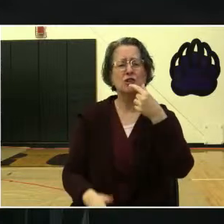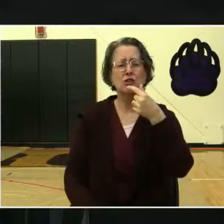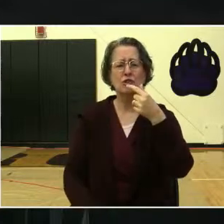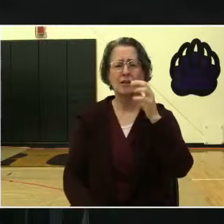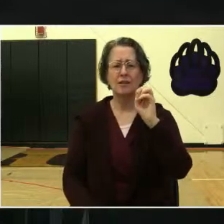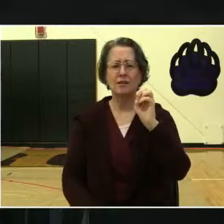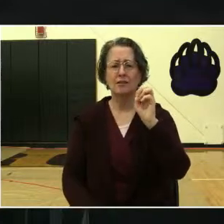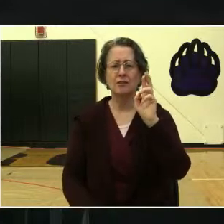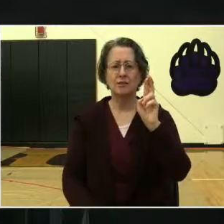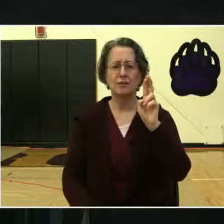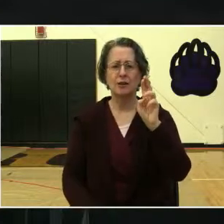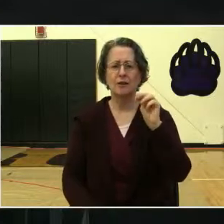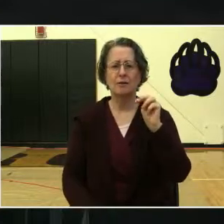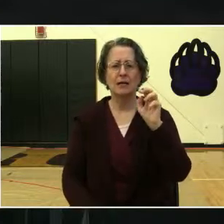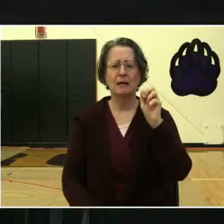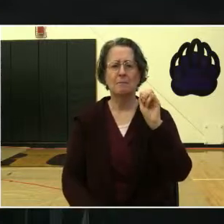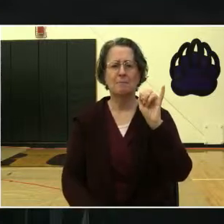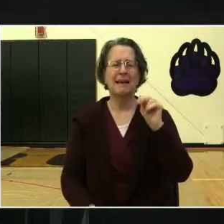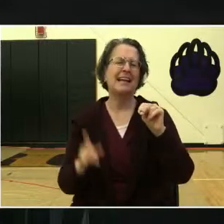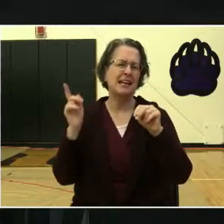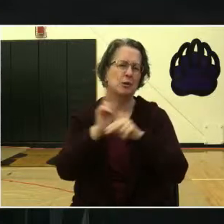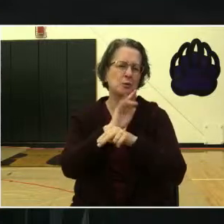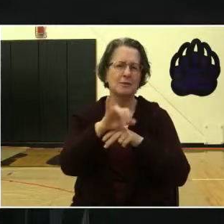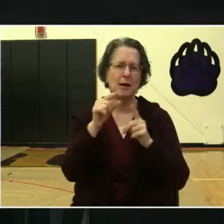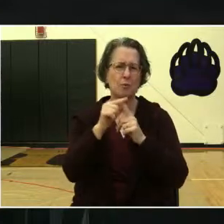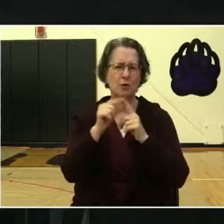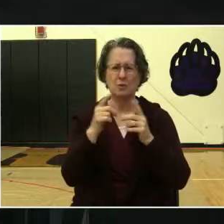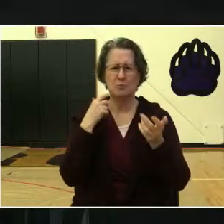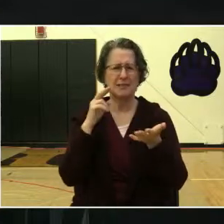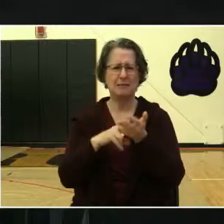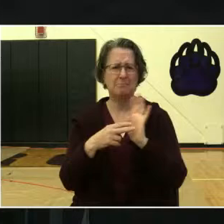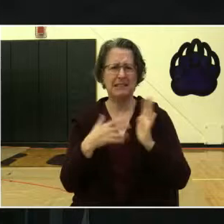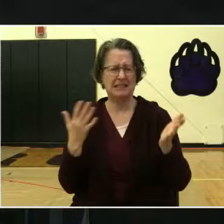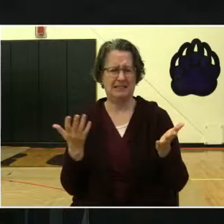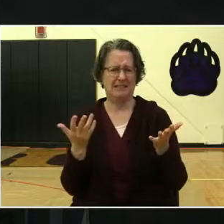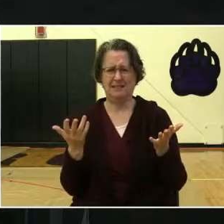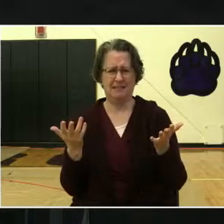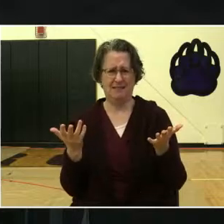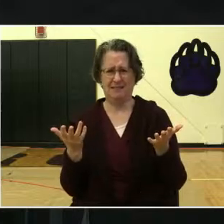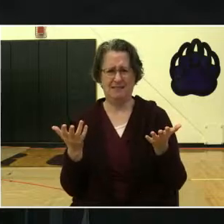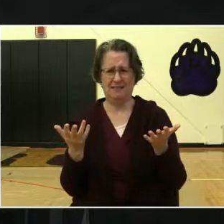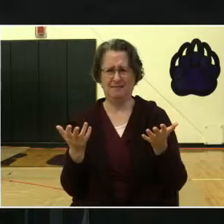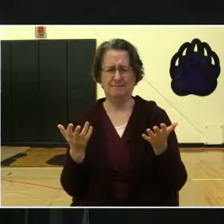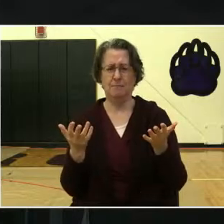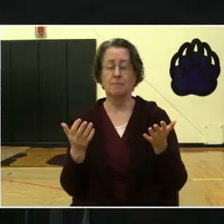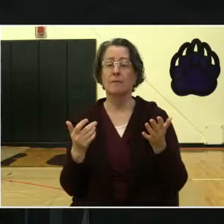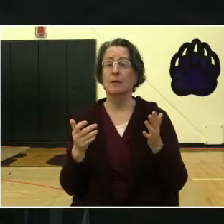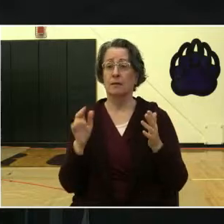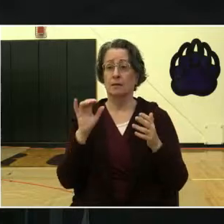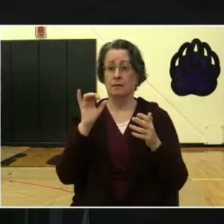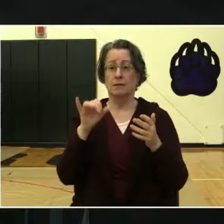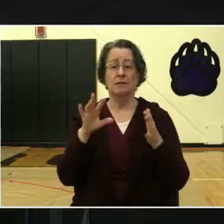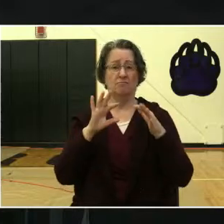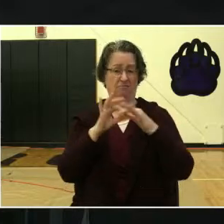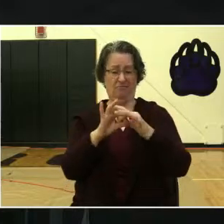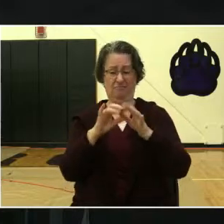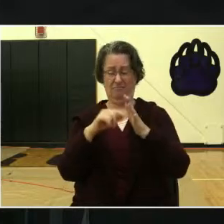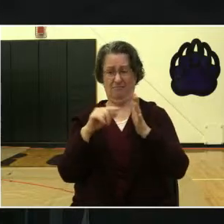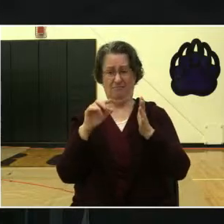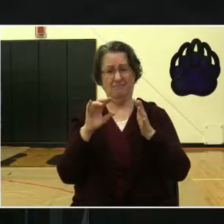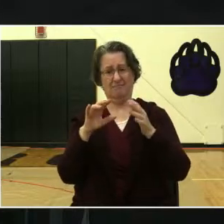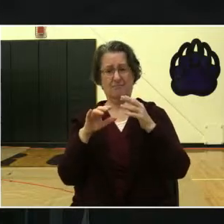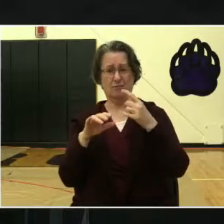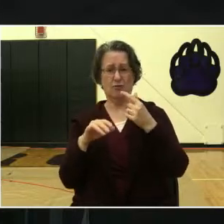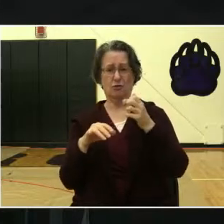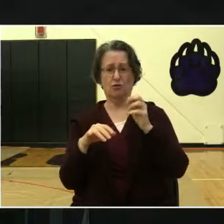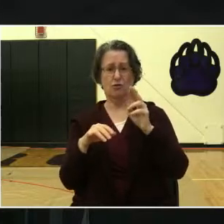the um in this context Germain means that the amendment needs to